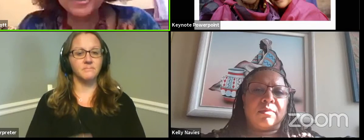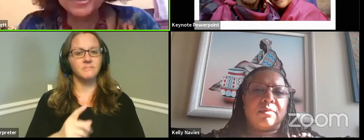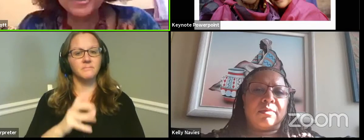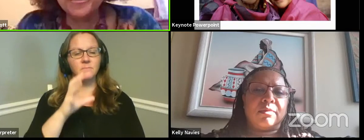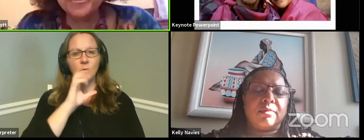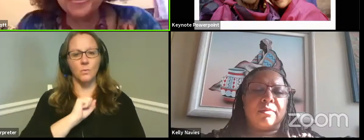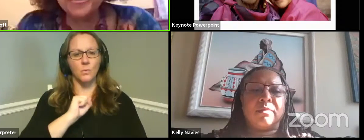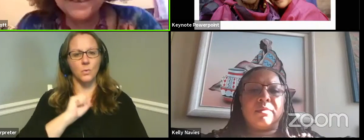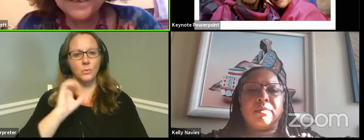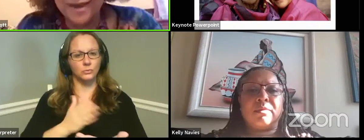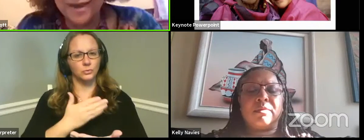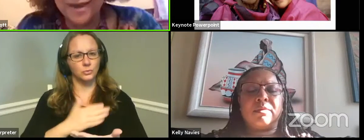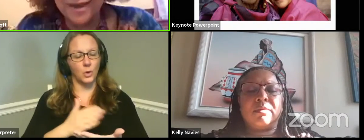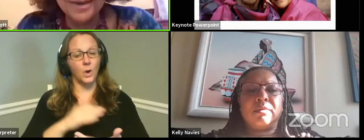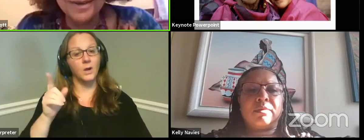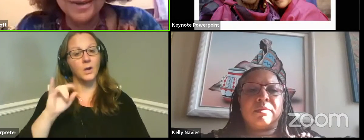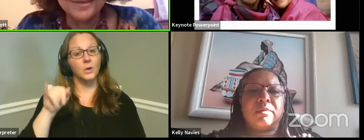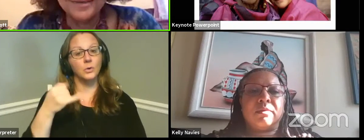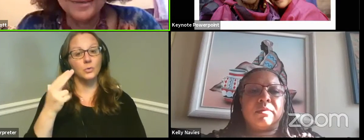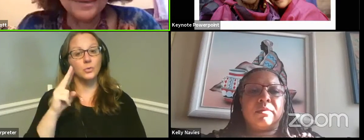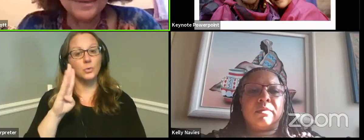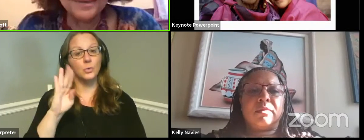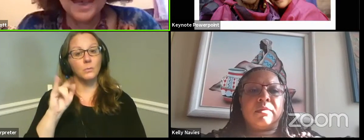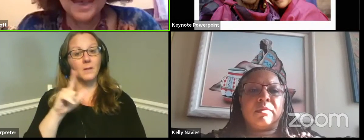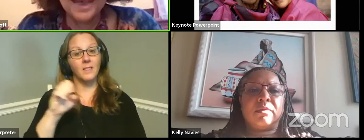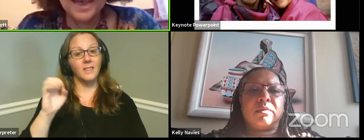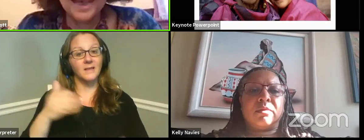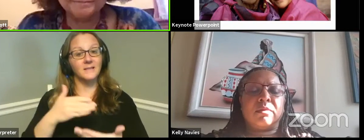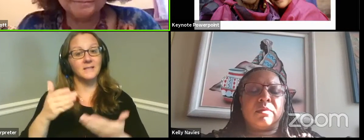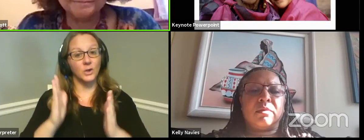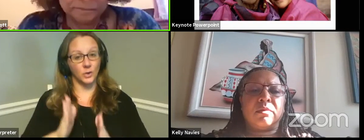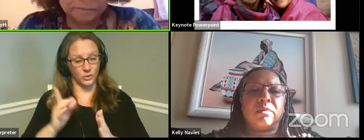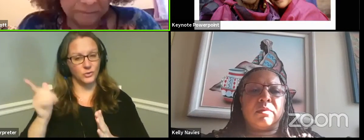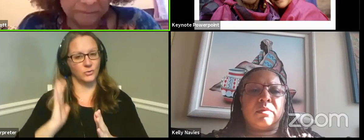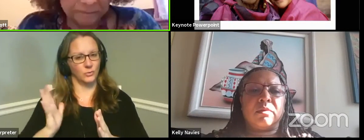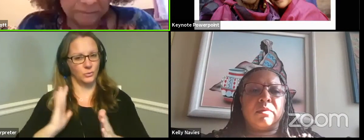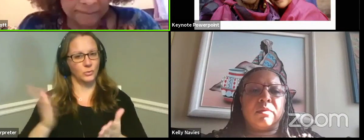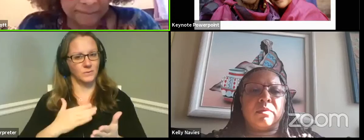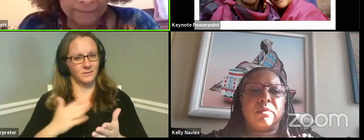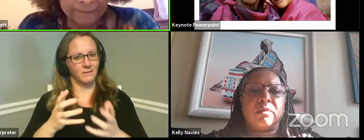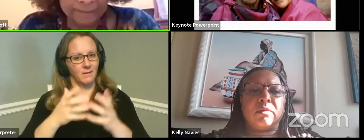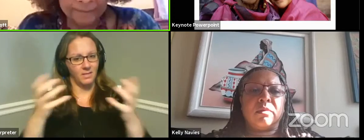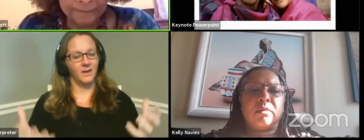actually Jubilee Singers who sang this a lot,